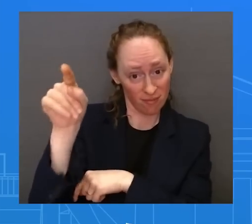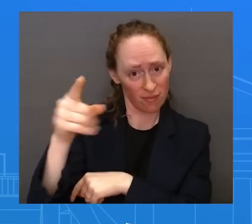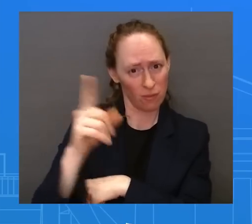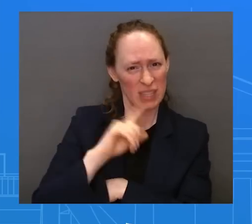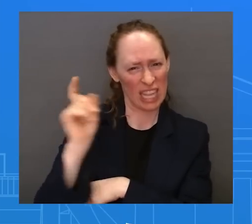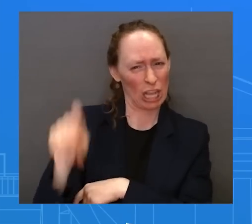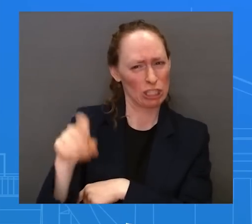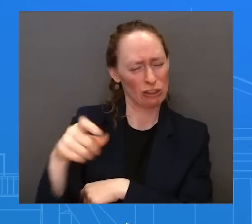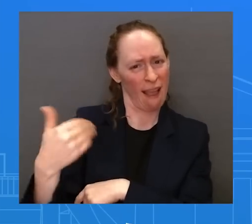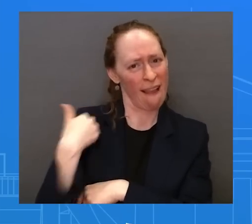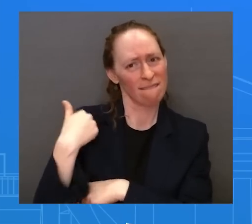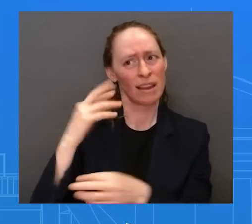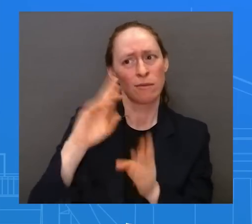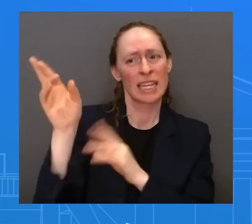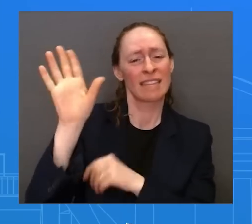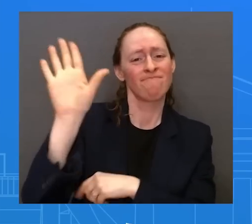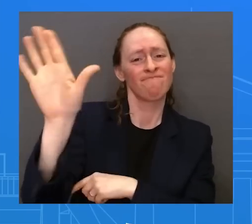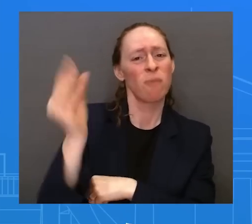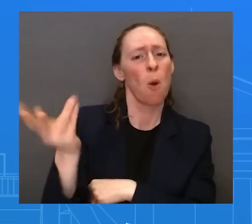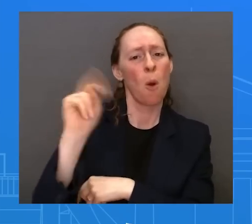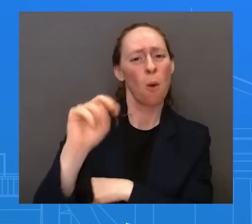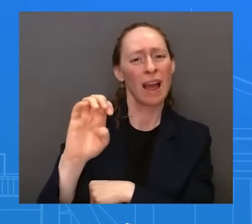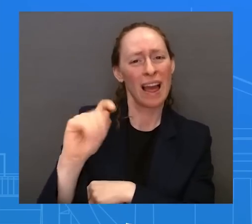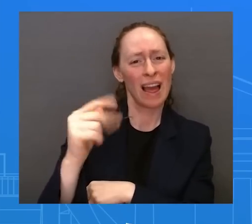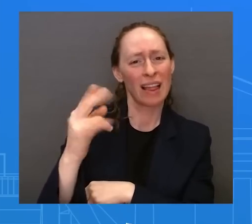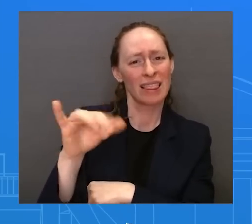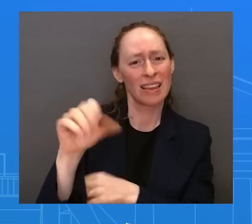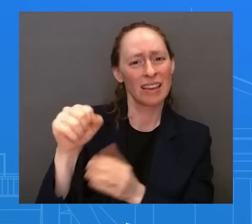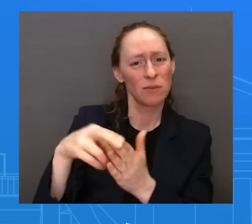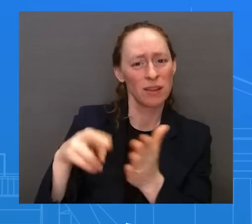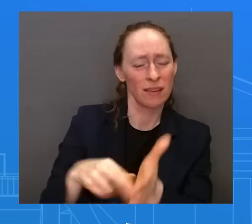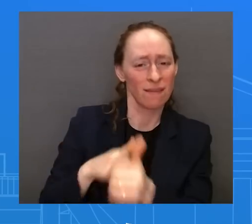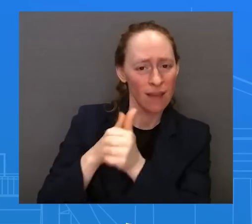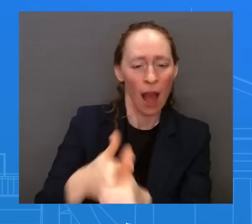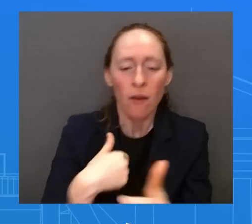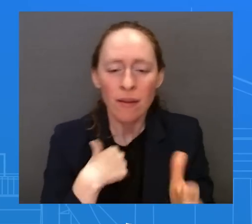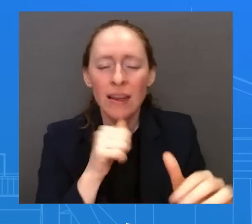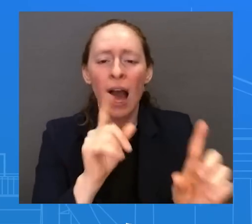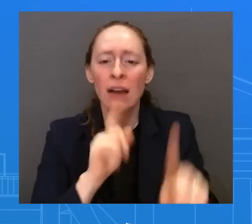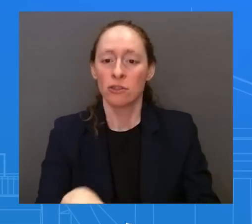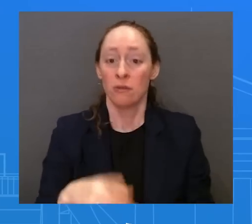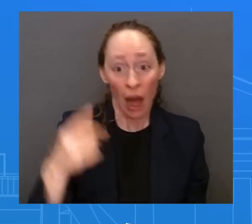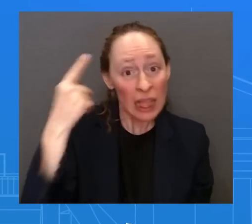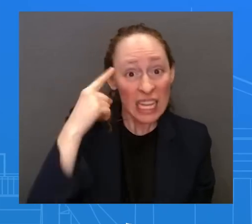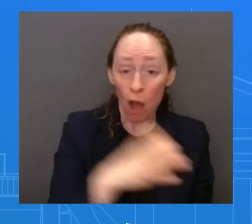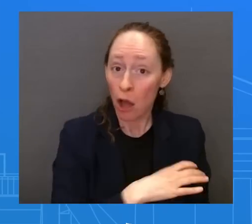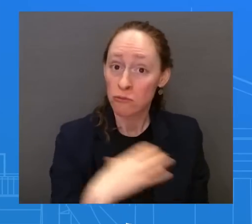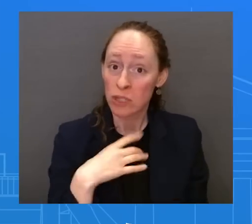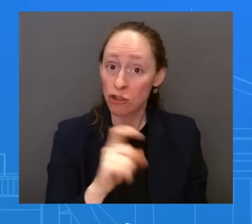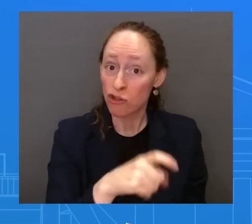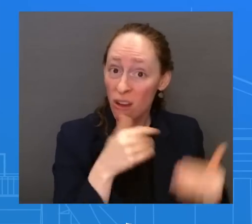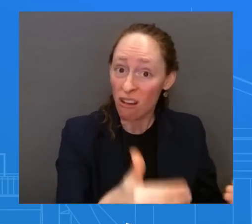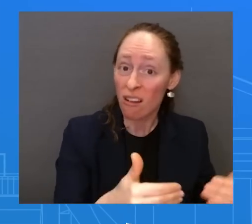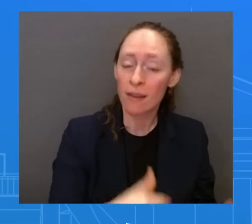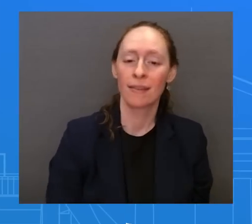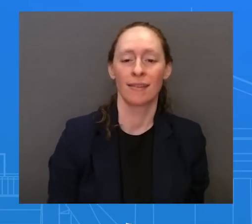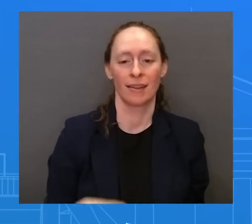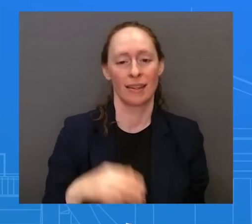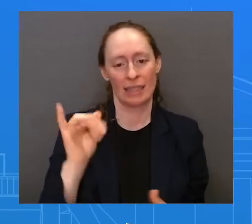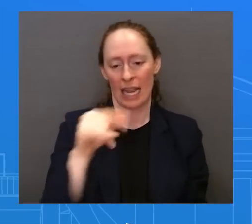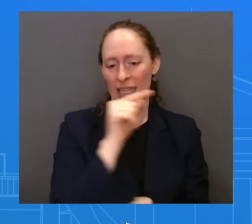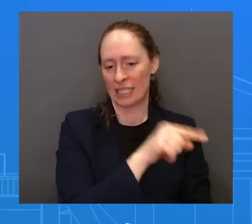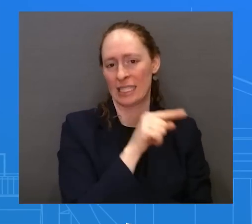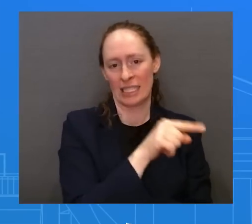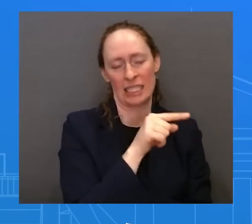speak to I'm just not going to comment on this at this time do you think Congress needs to act that that is something for Congress to uh to discuss